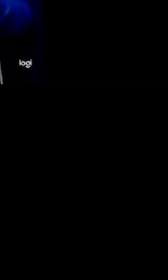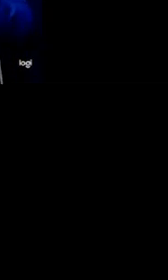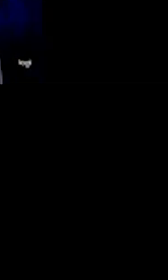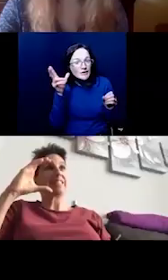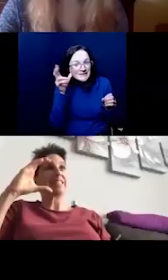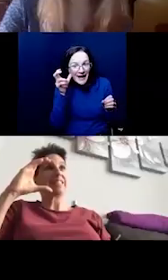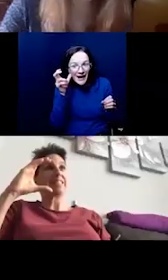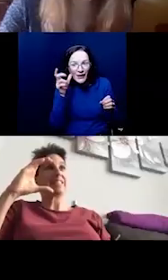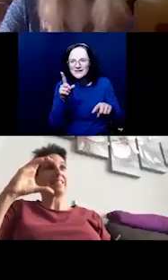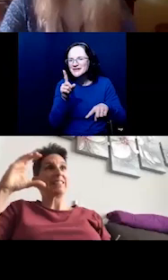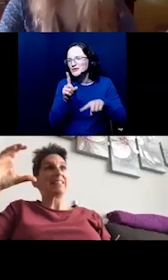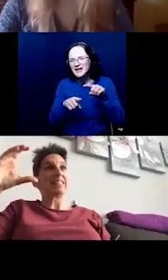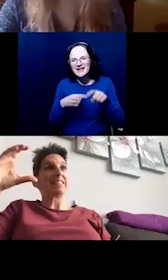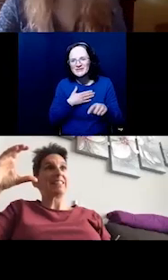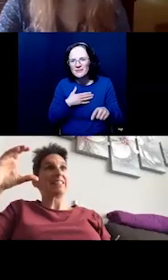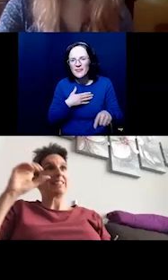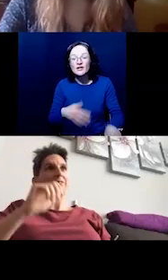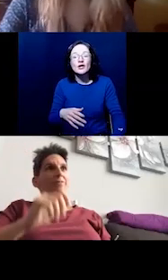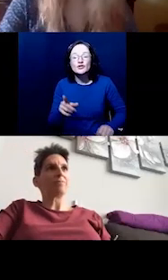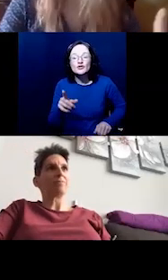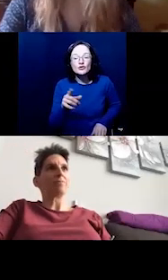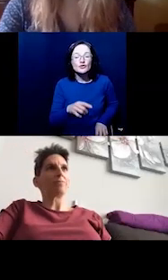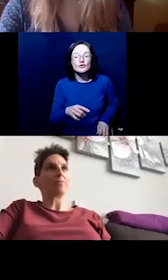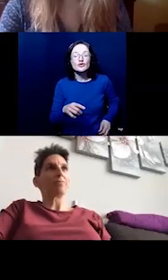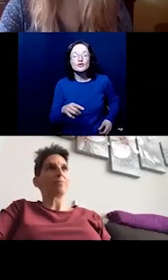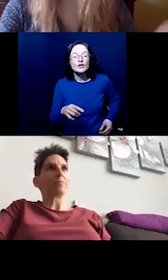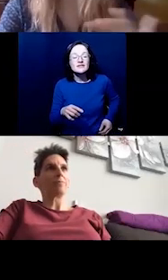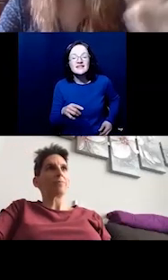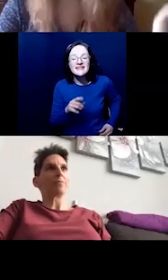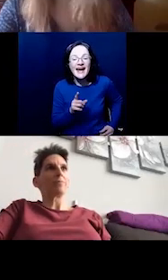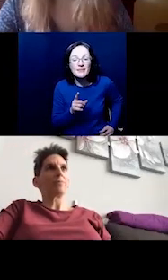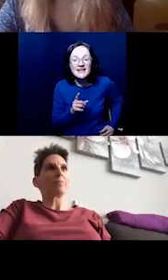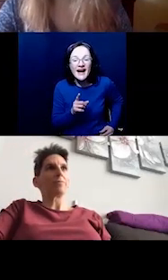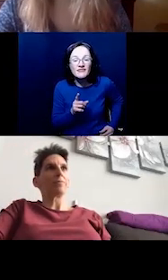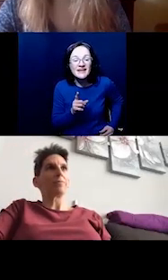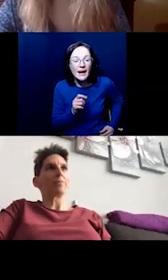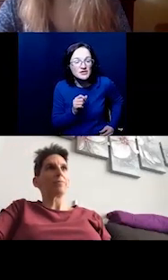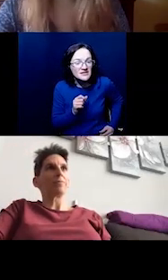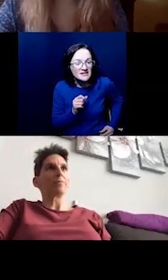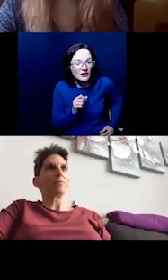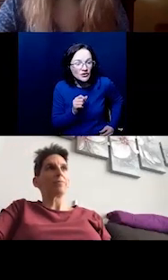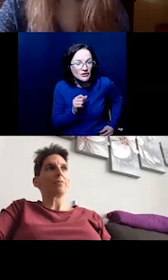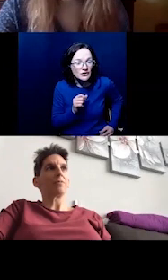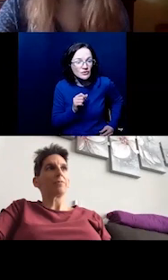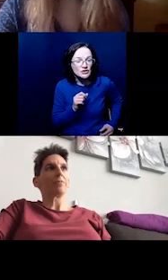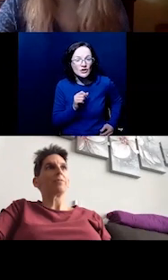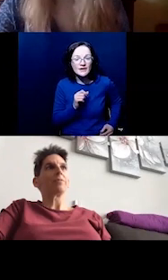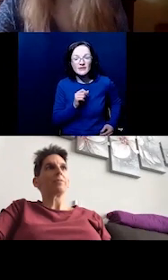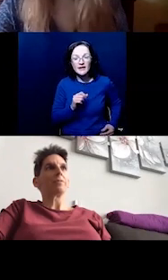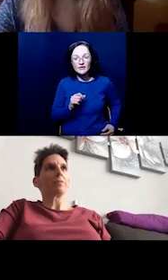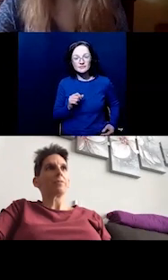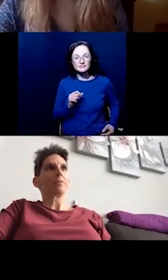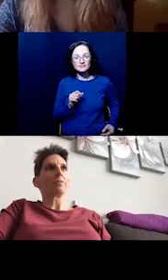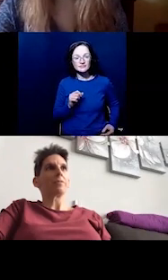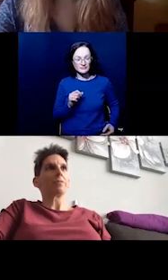there is no sound? Okay, so here you go. Does it happen to have captions that are good that you could turn on that are